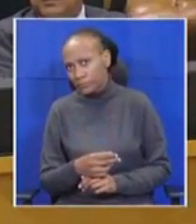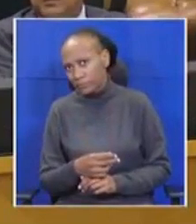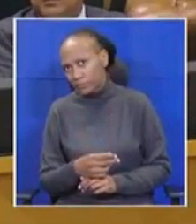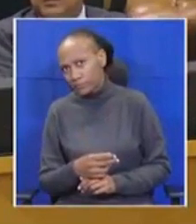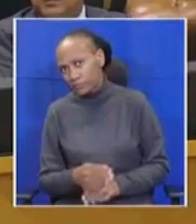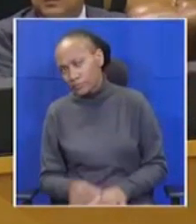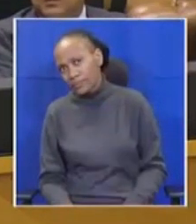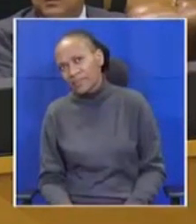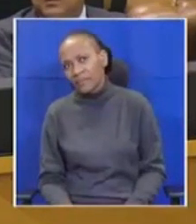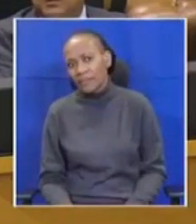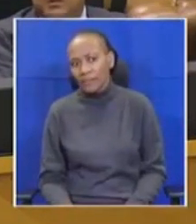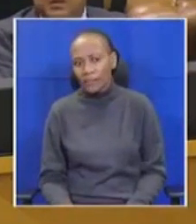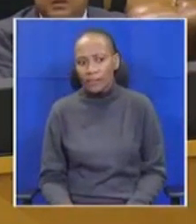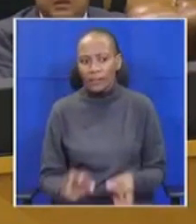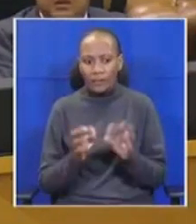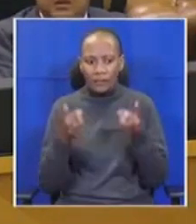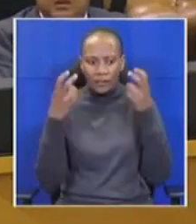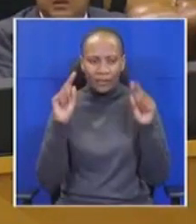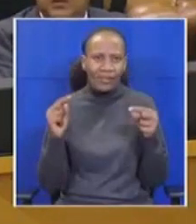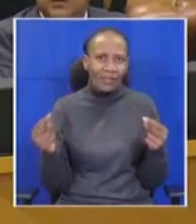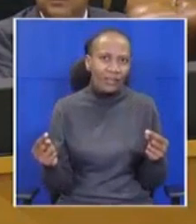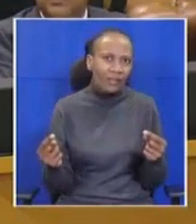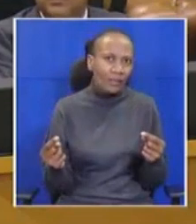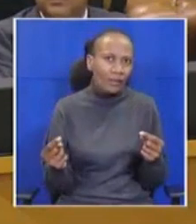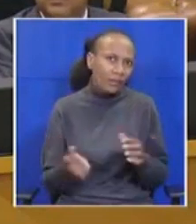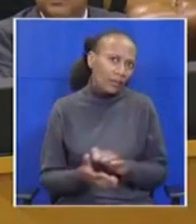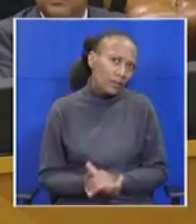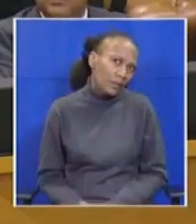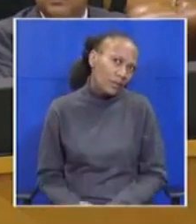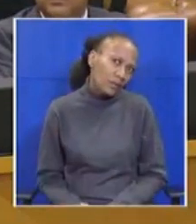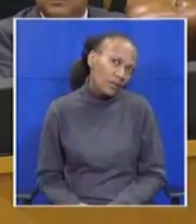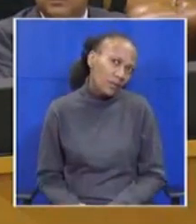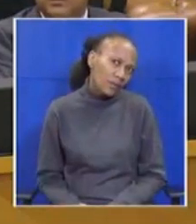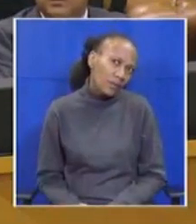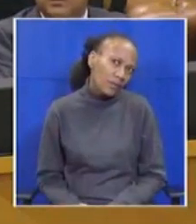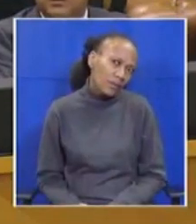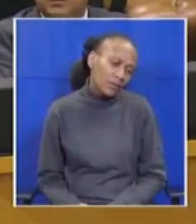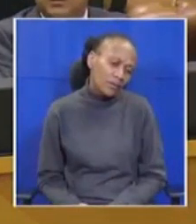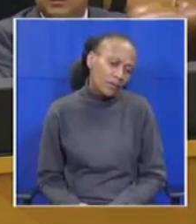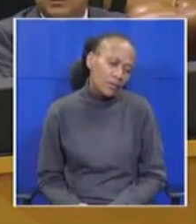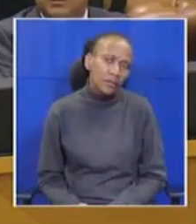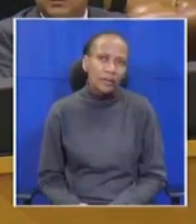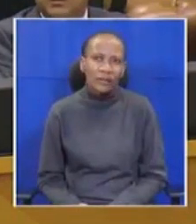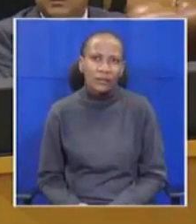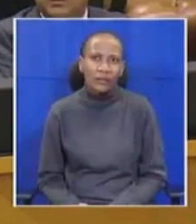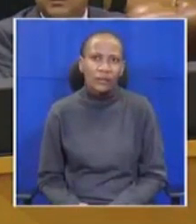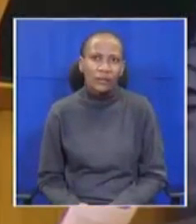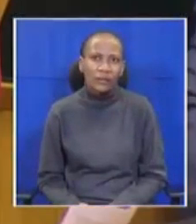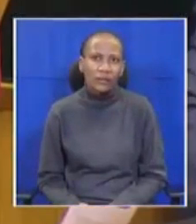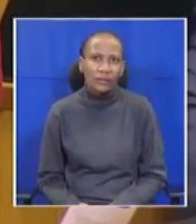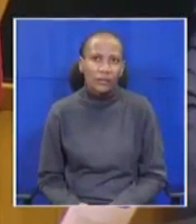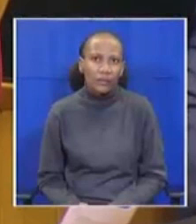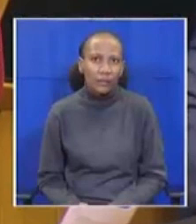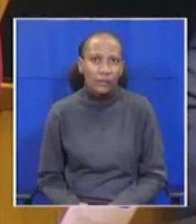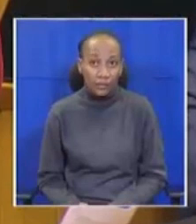Nation address. And we cautioned you when you said that they're going to have this conference after conference, and then we said to you that that is not a